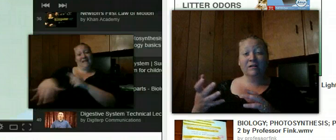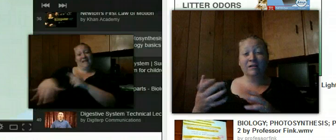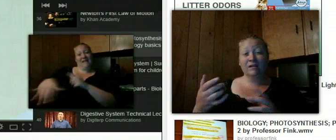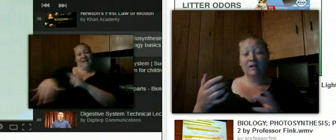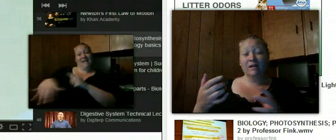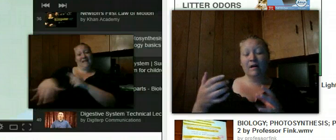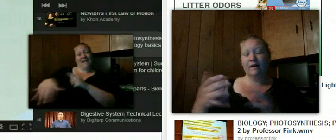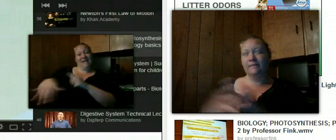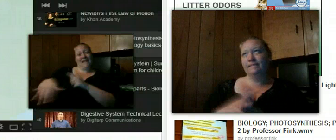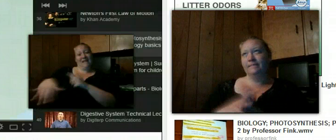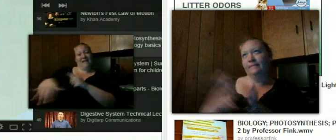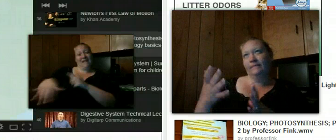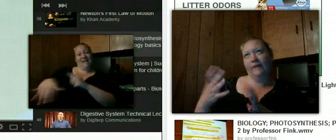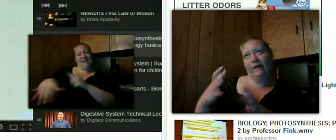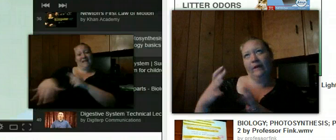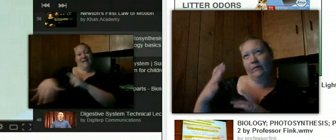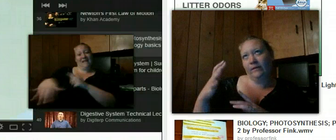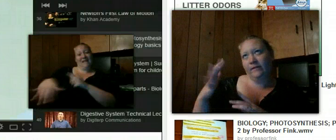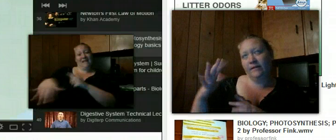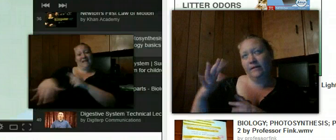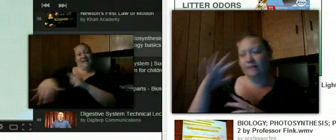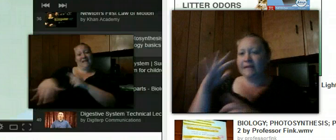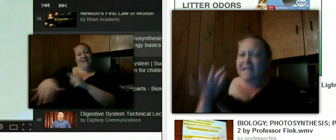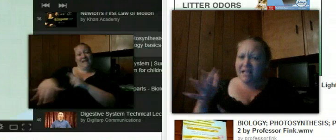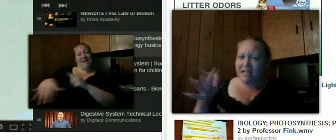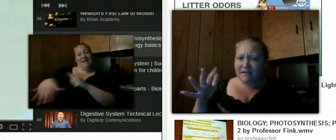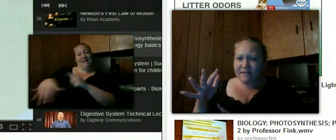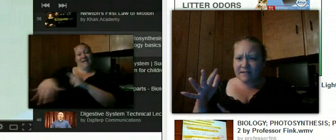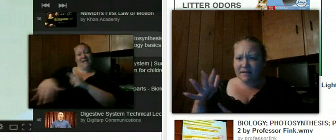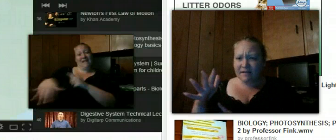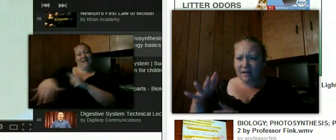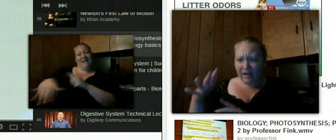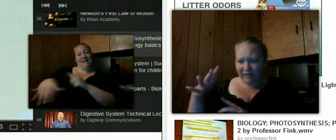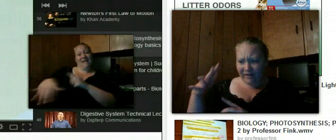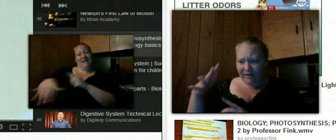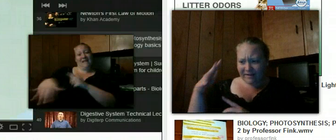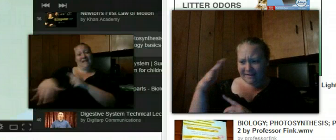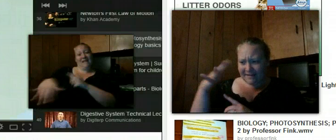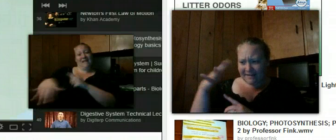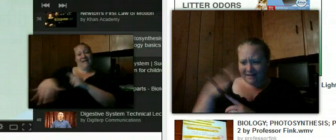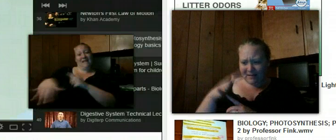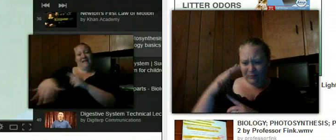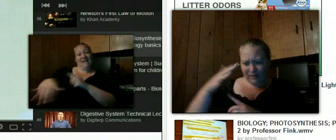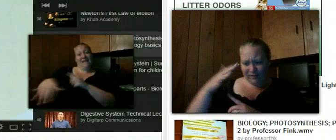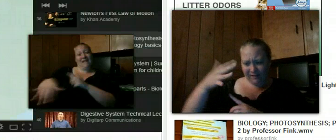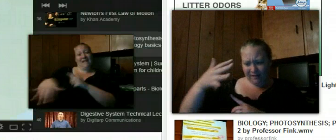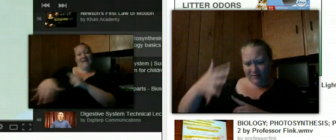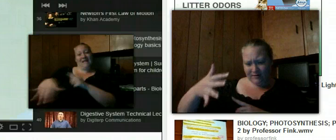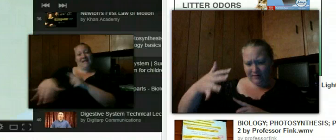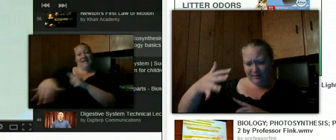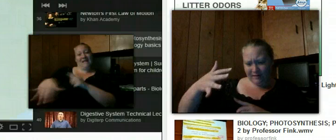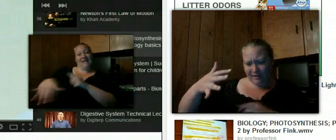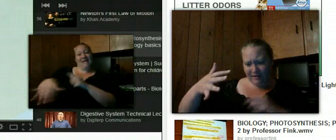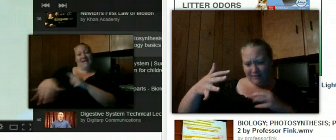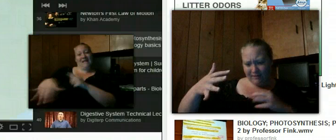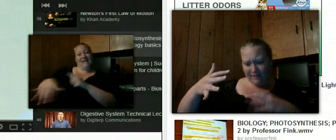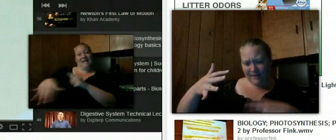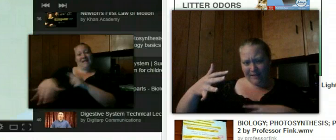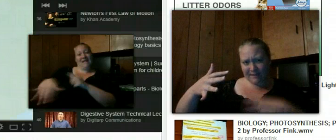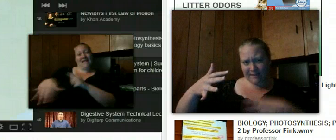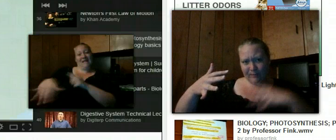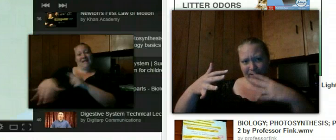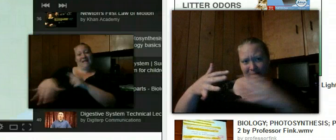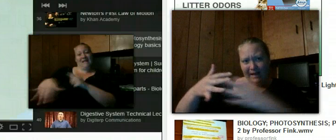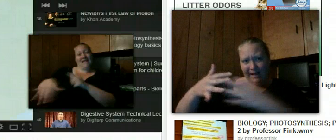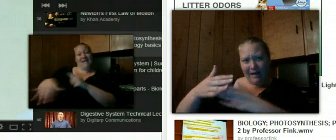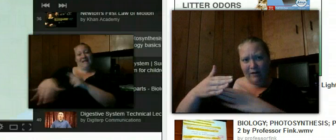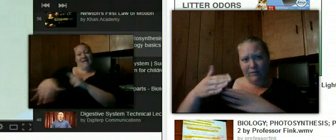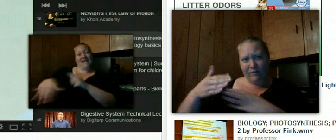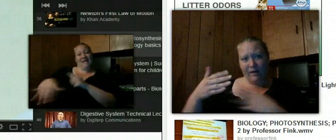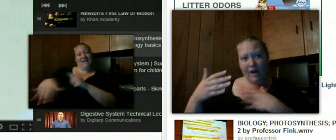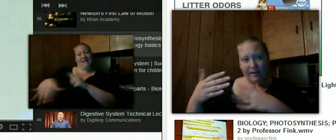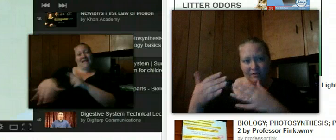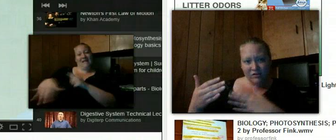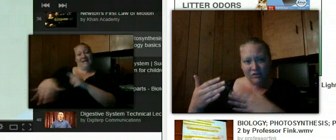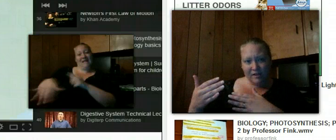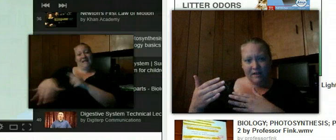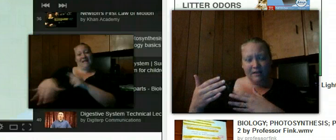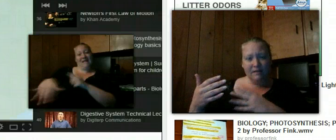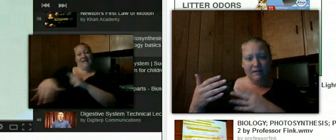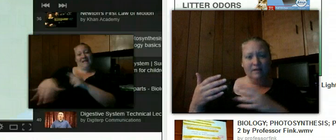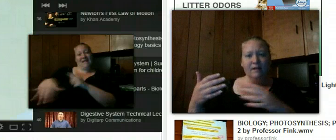picture, like with the leaves. If I set it up with like, here's the leaf, and explain how